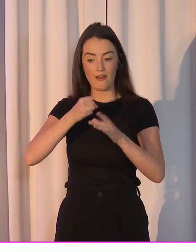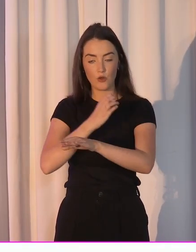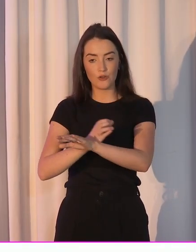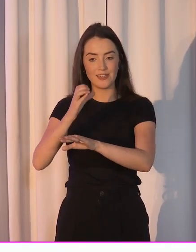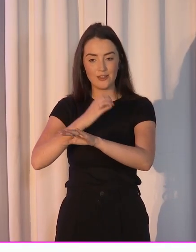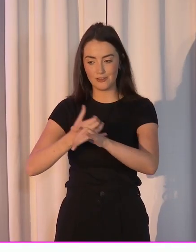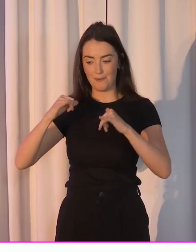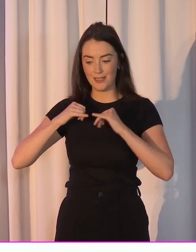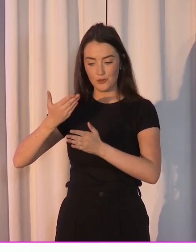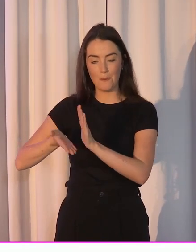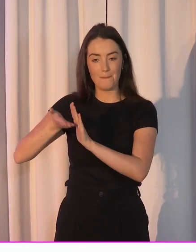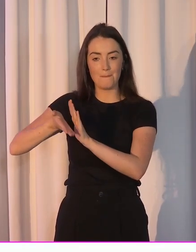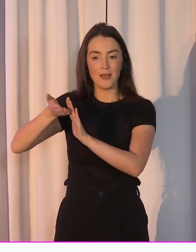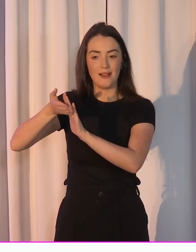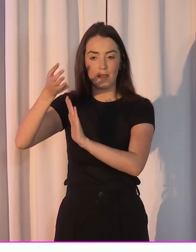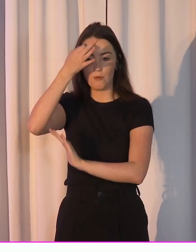profile.